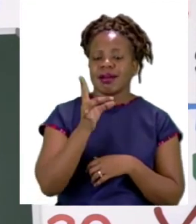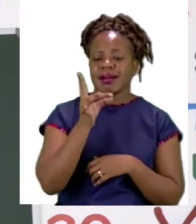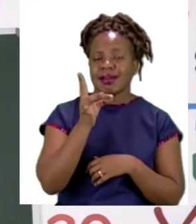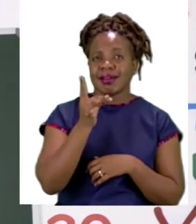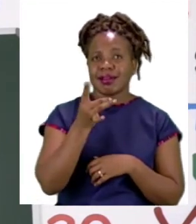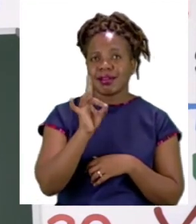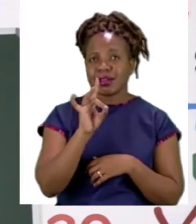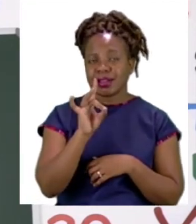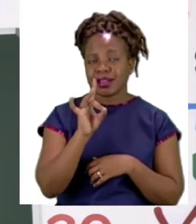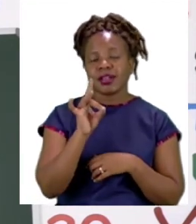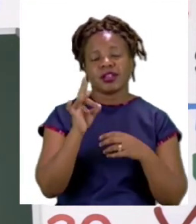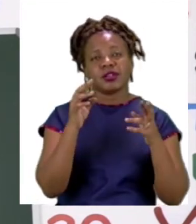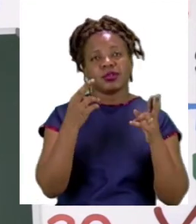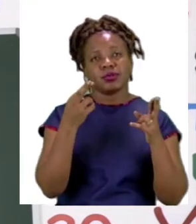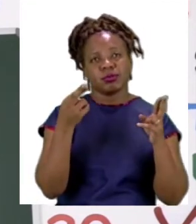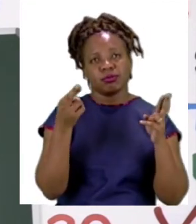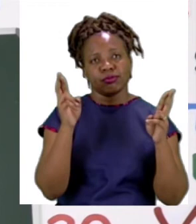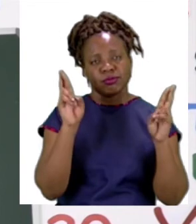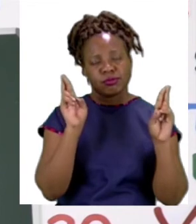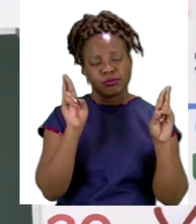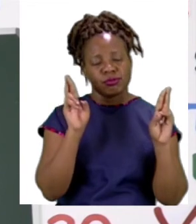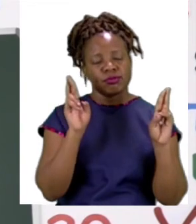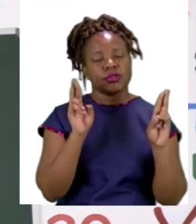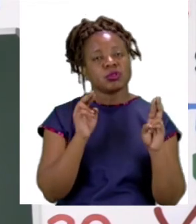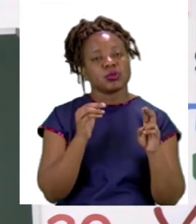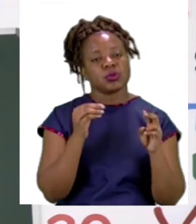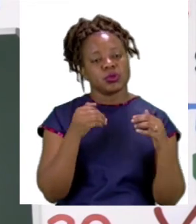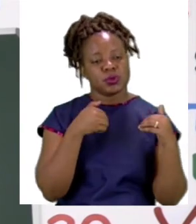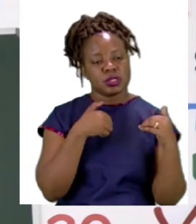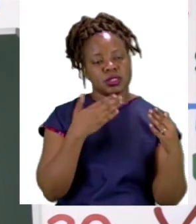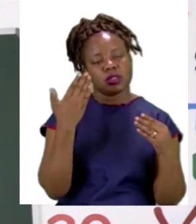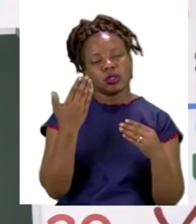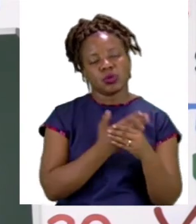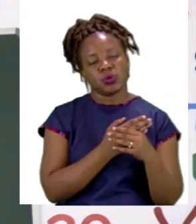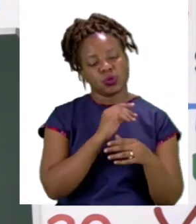my sentence is going to say capital letter T for the word